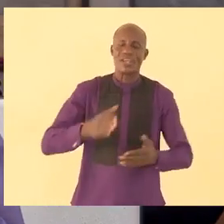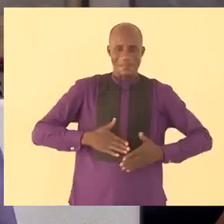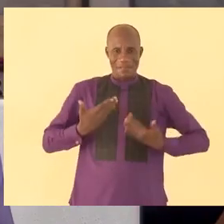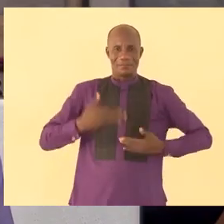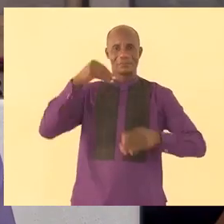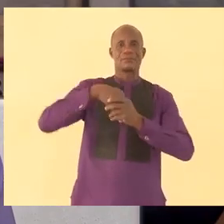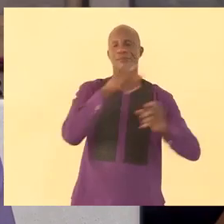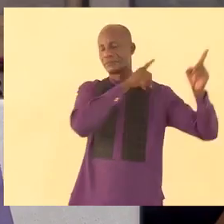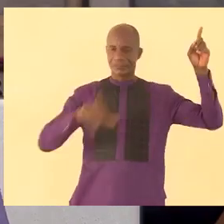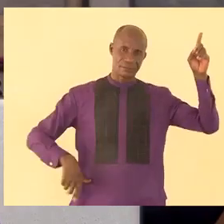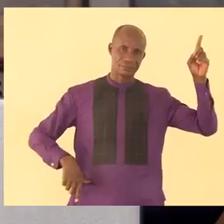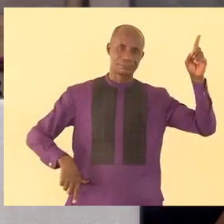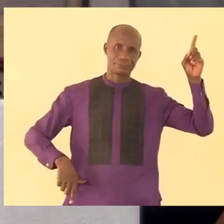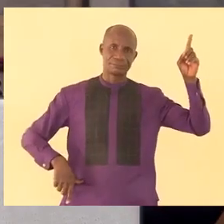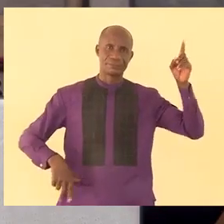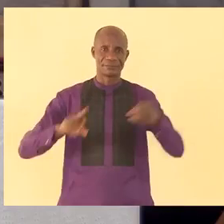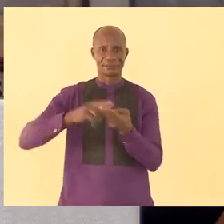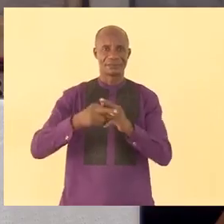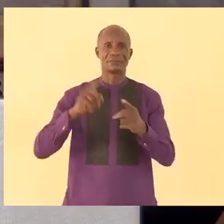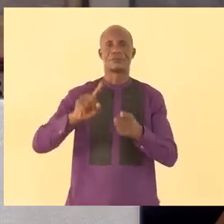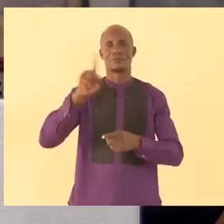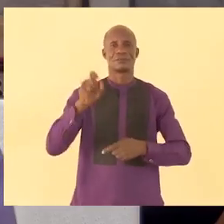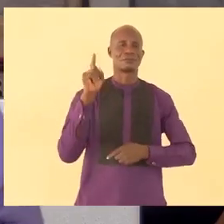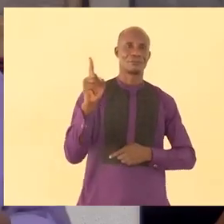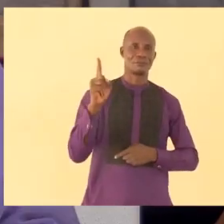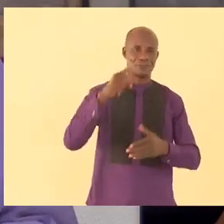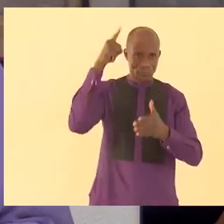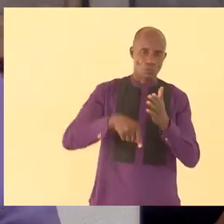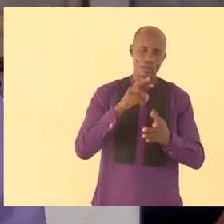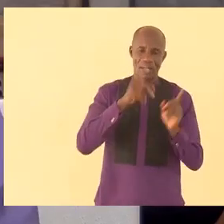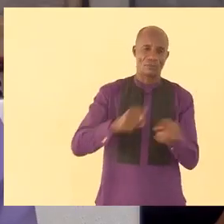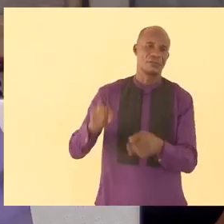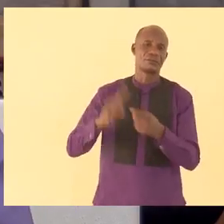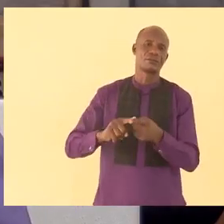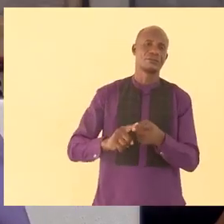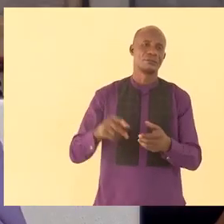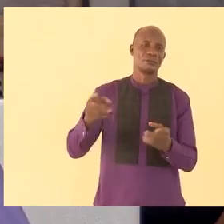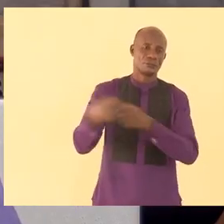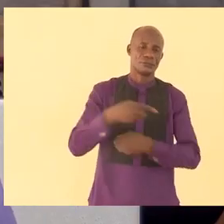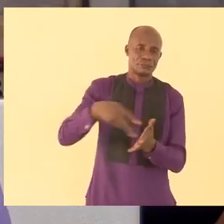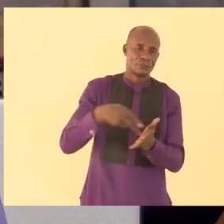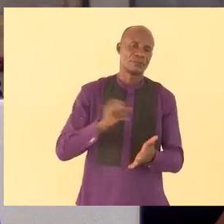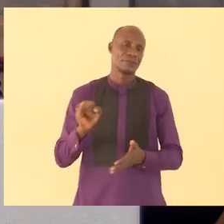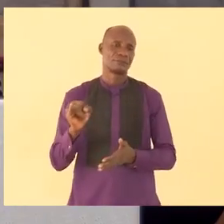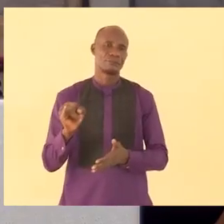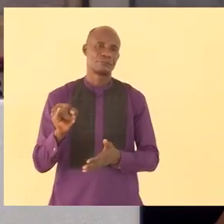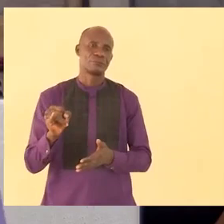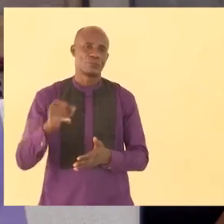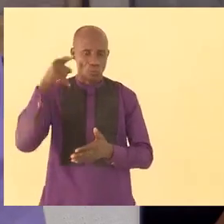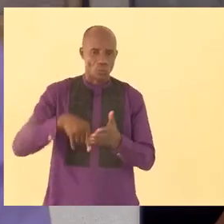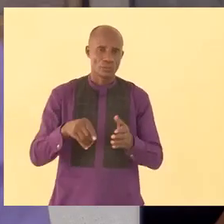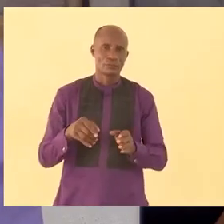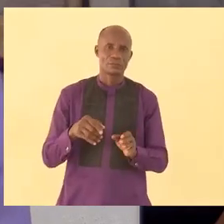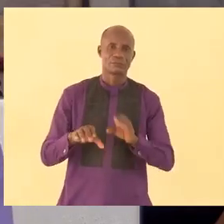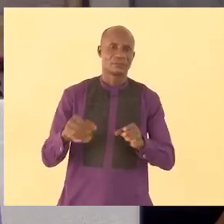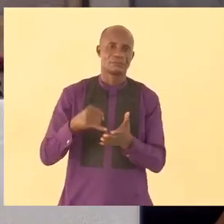Lord? Related to the question one, right? What, according to the readings of today, specifically according to the, what does it